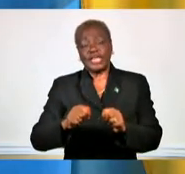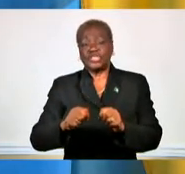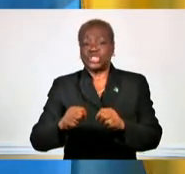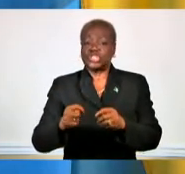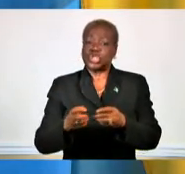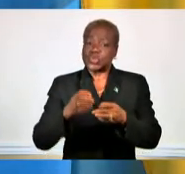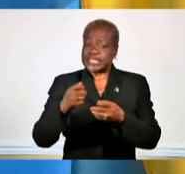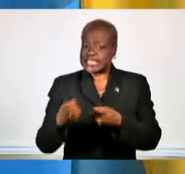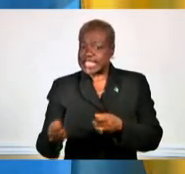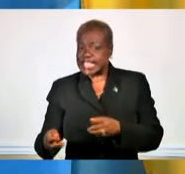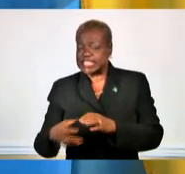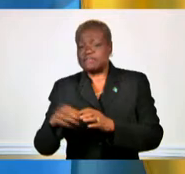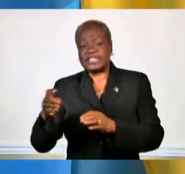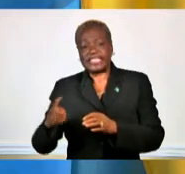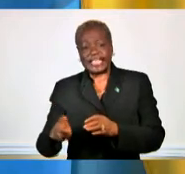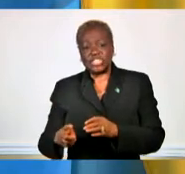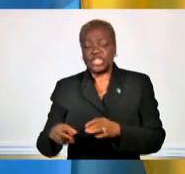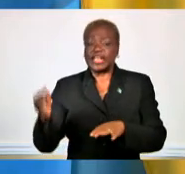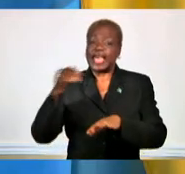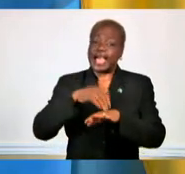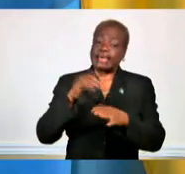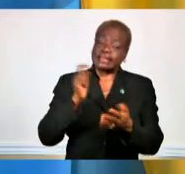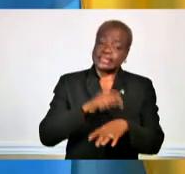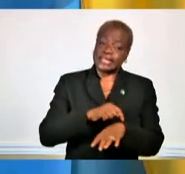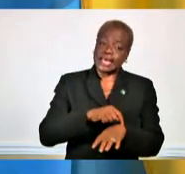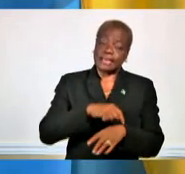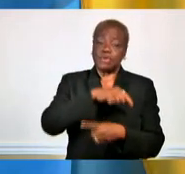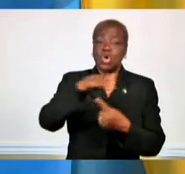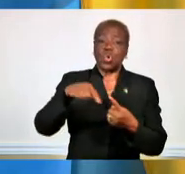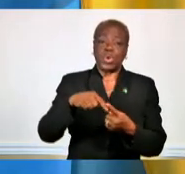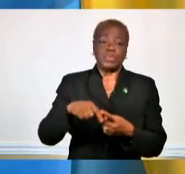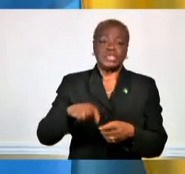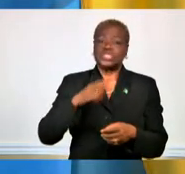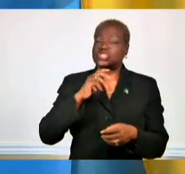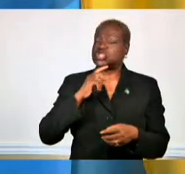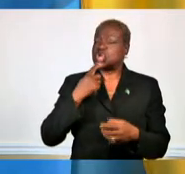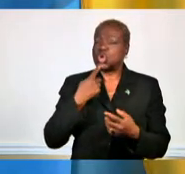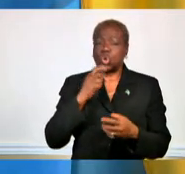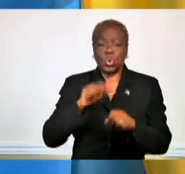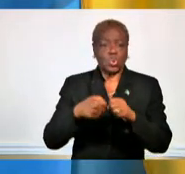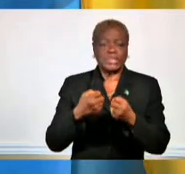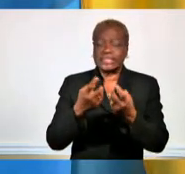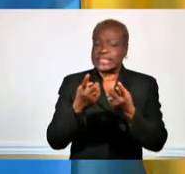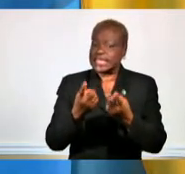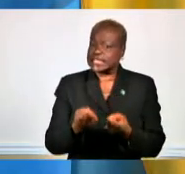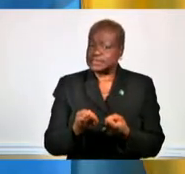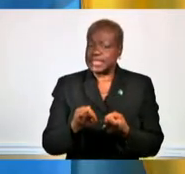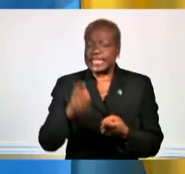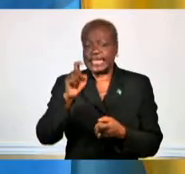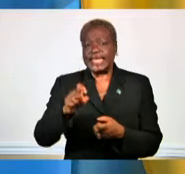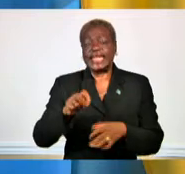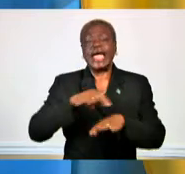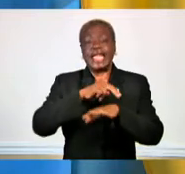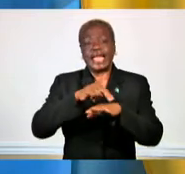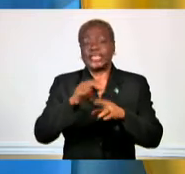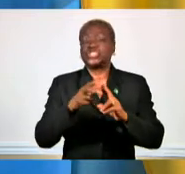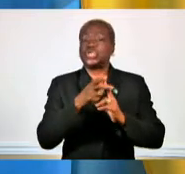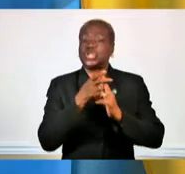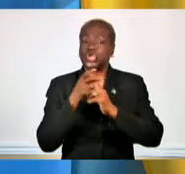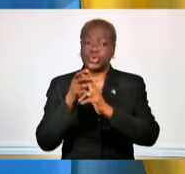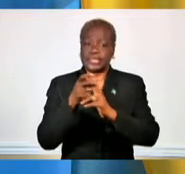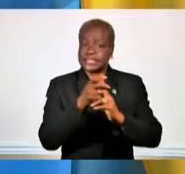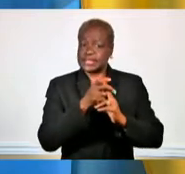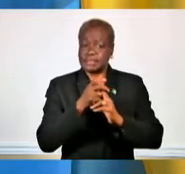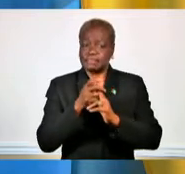dissension at a time when we so desperately need national unity.